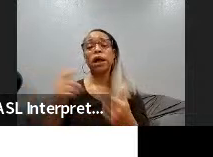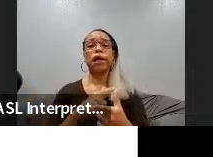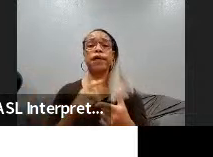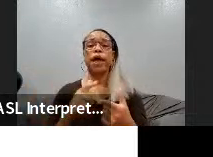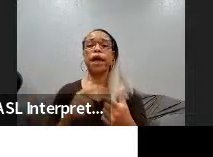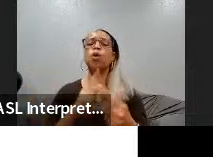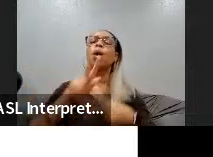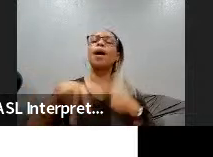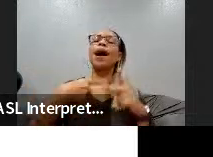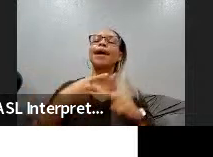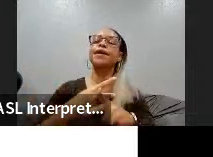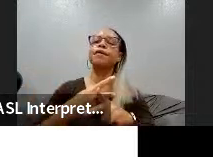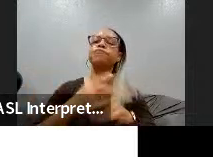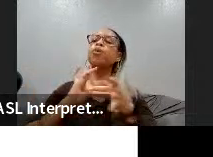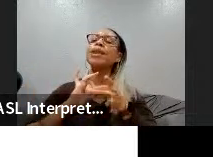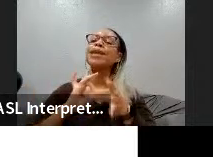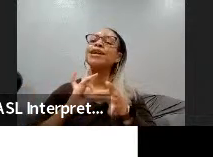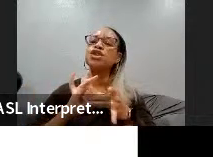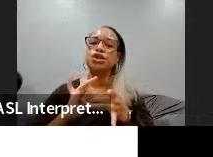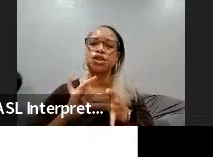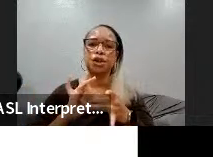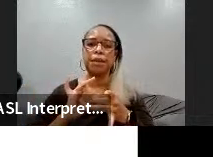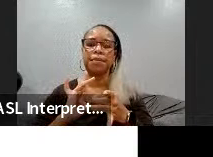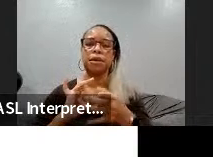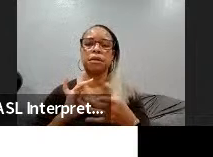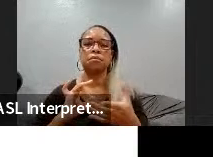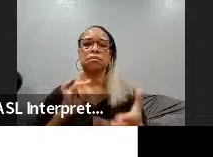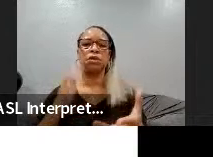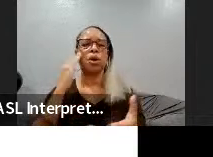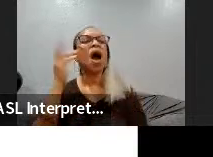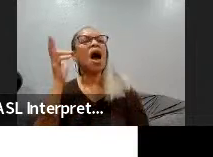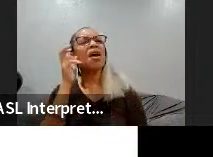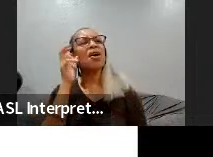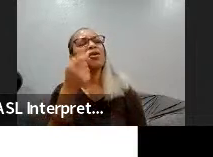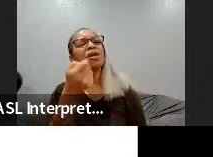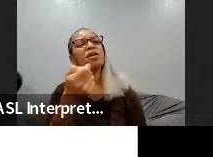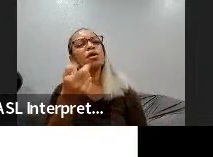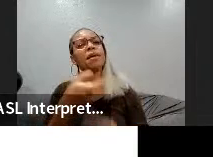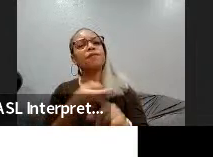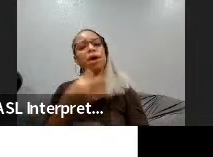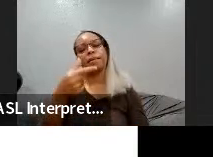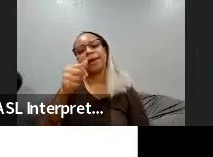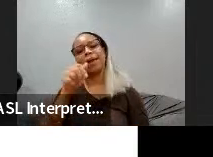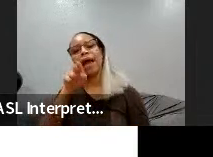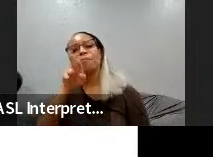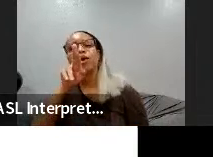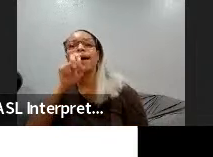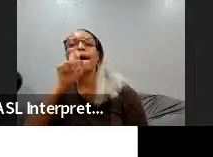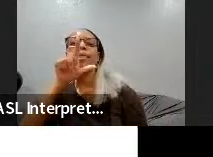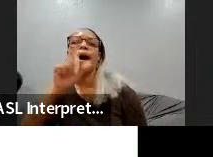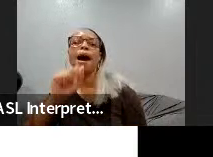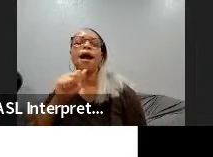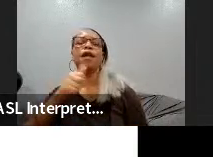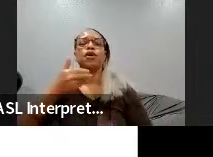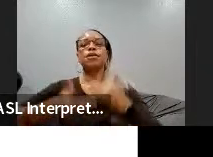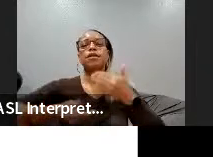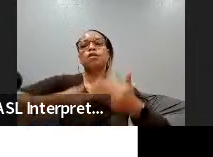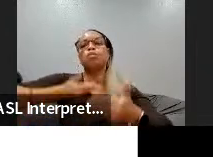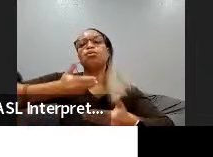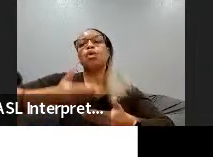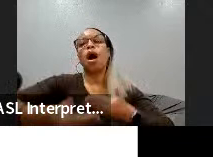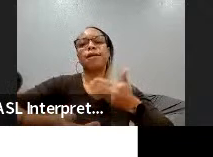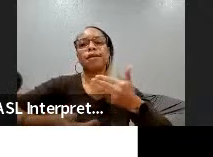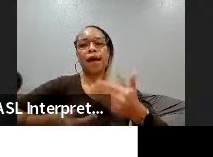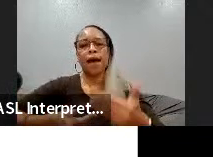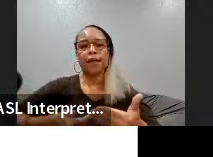of relationships. I heard a little bit from Gabriela that there's this sort of process in which